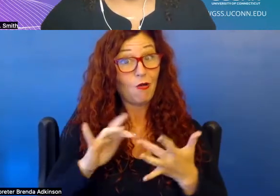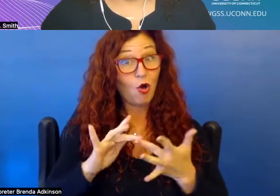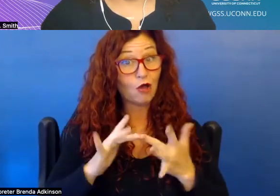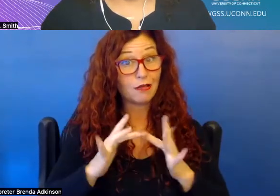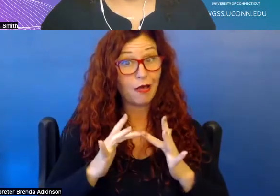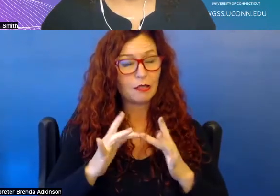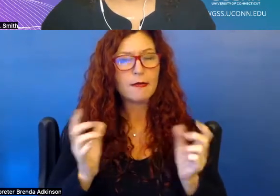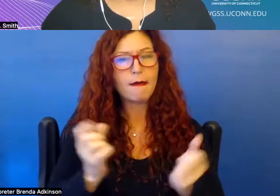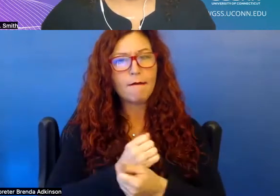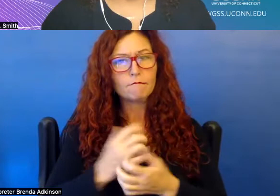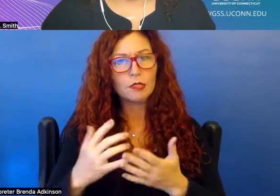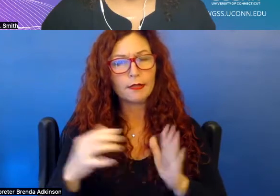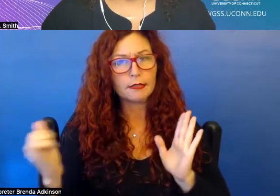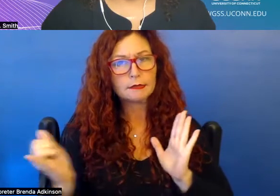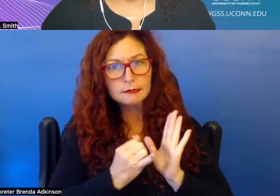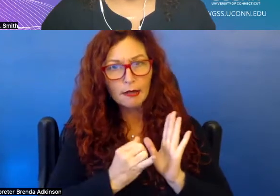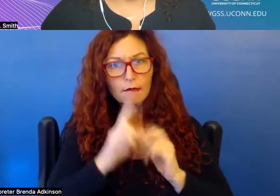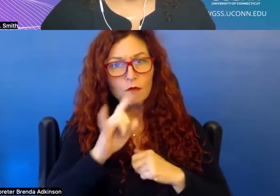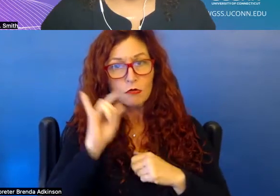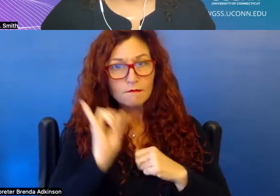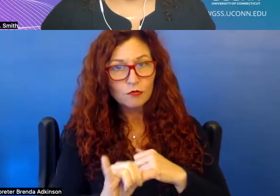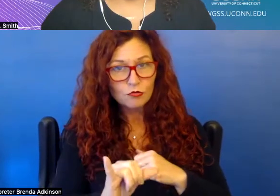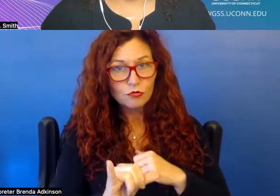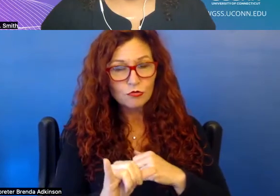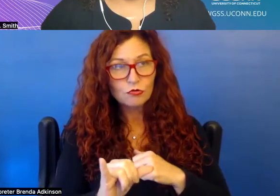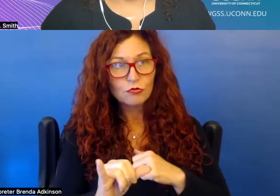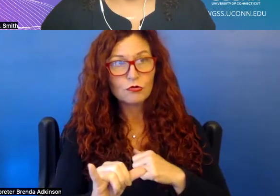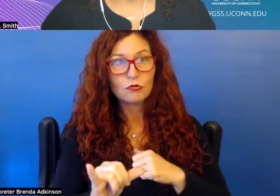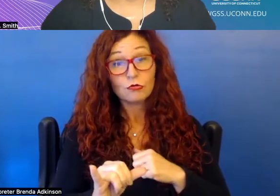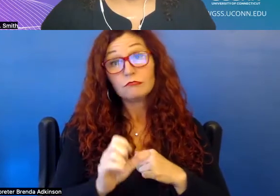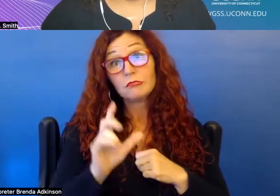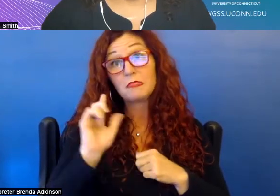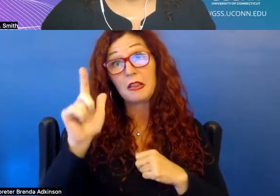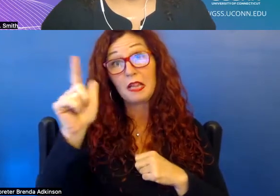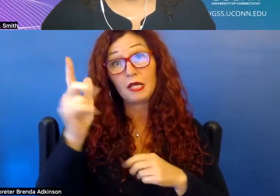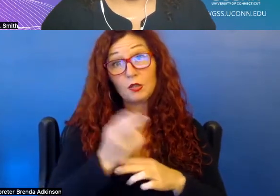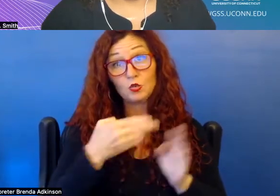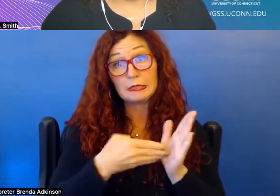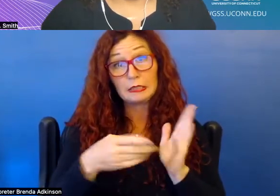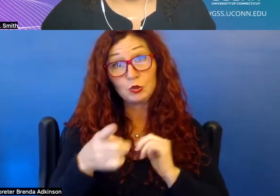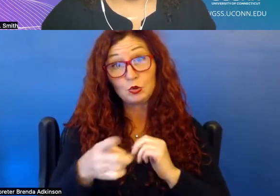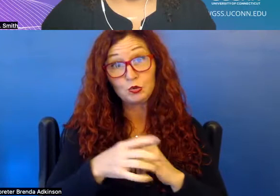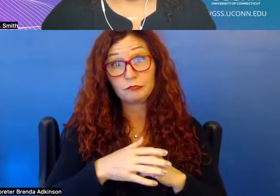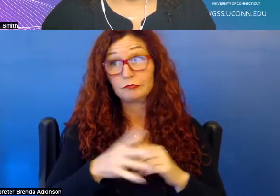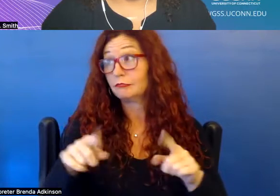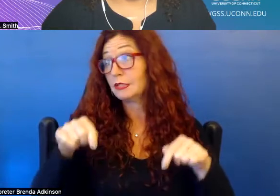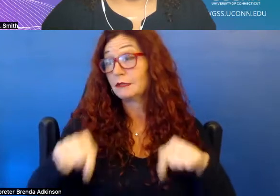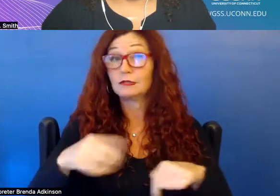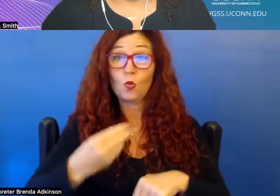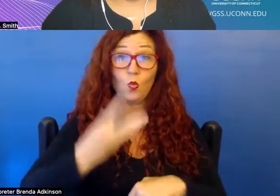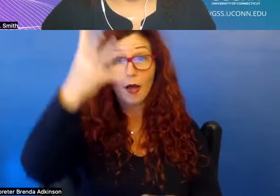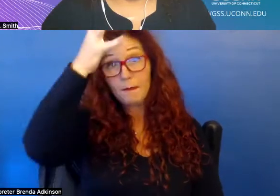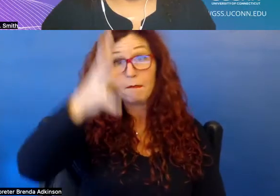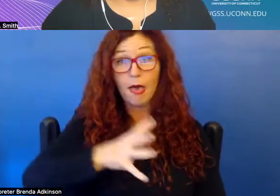there and it could be used against you because we live in a misogynist, patriarchal, white supremacist society